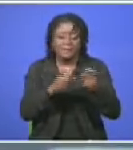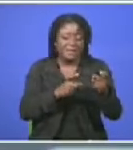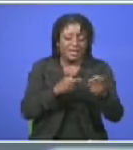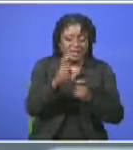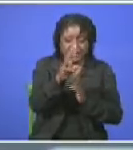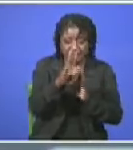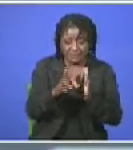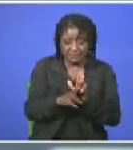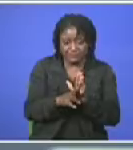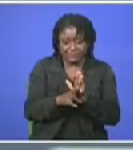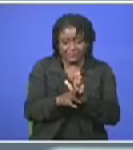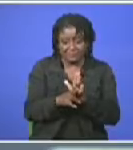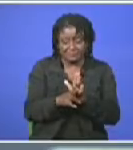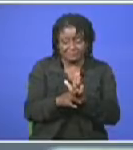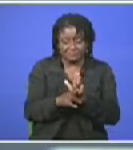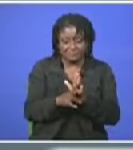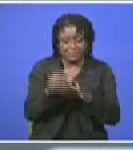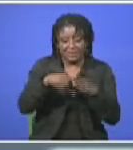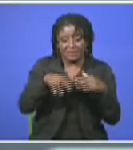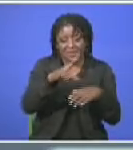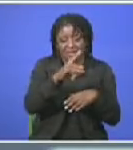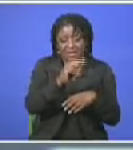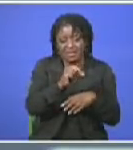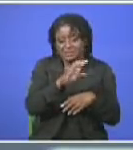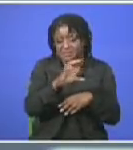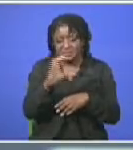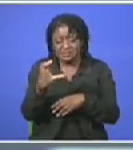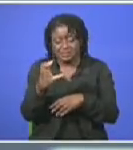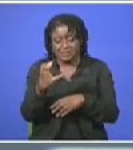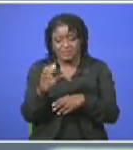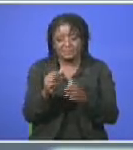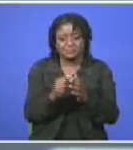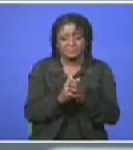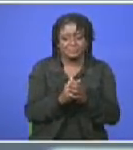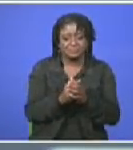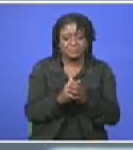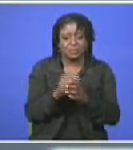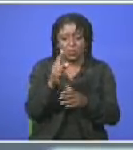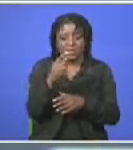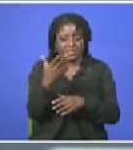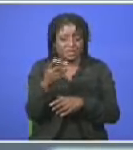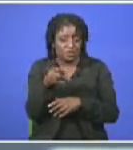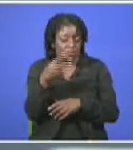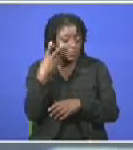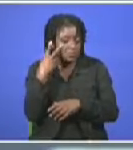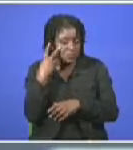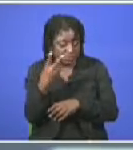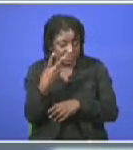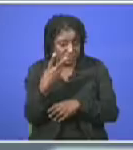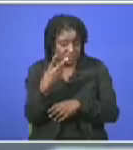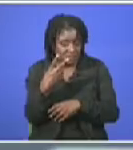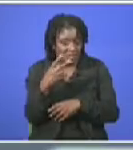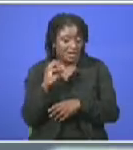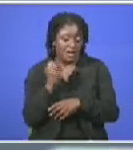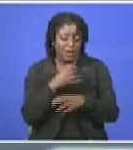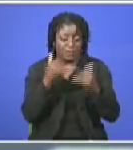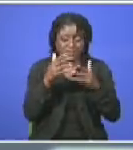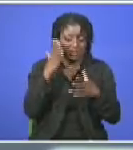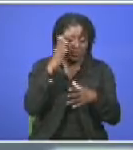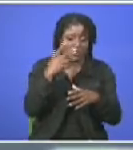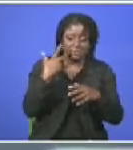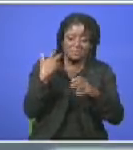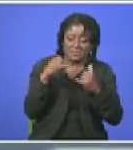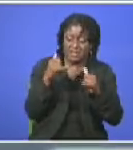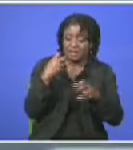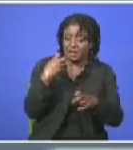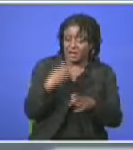which I think is the number one conference in the country. But one thing that you will see when our players play, they're going to play hard,